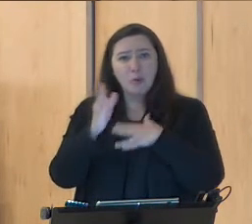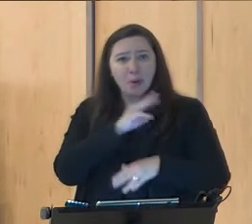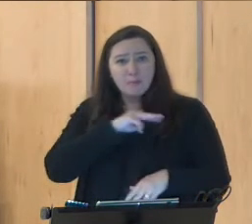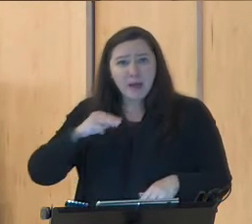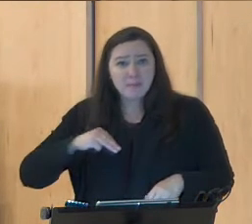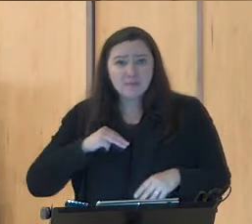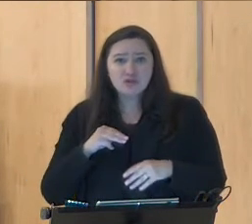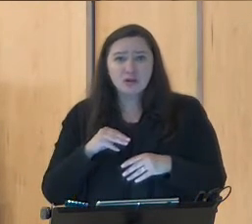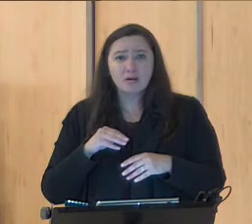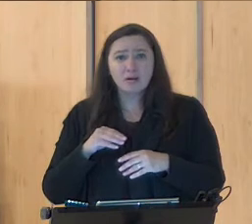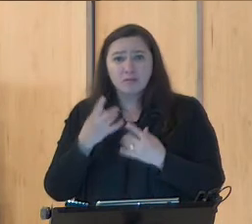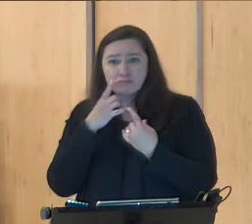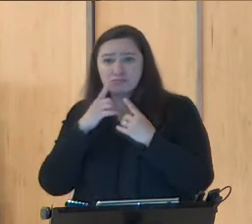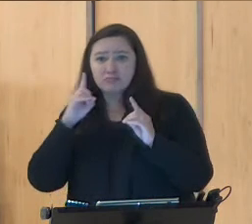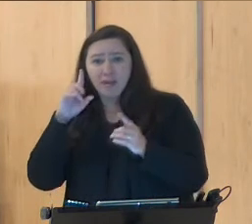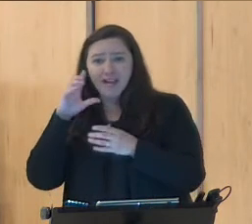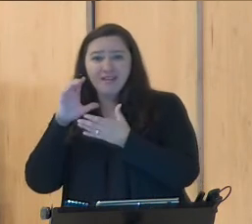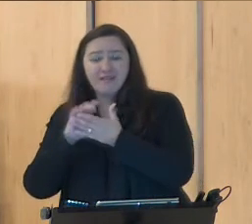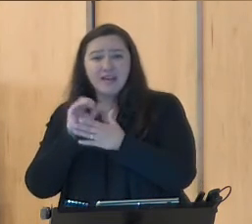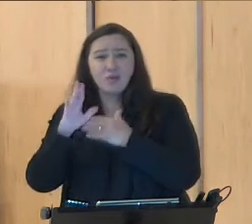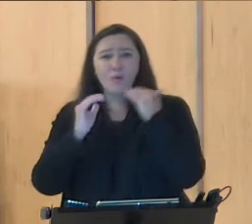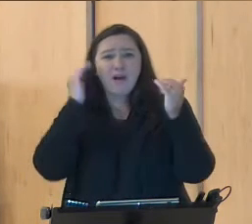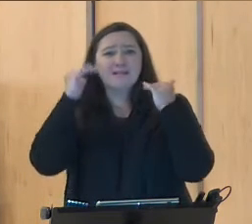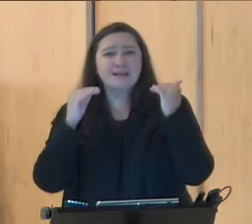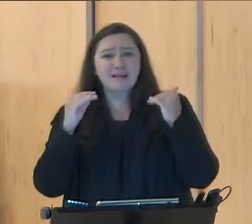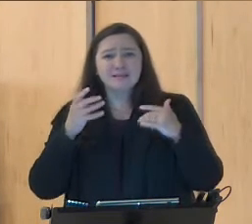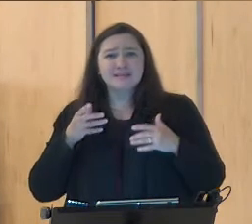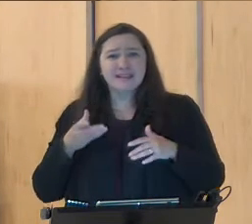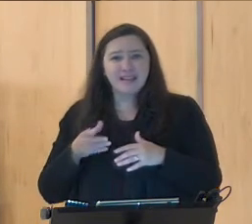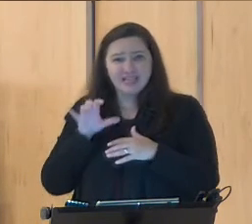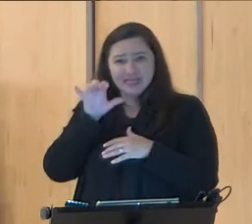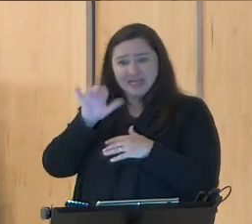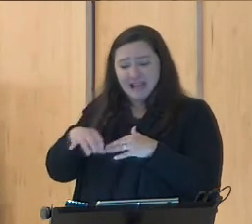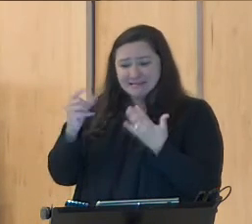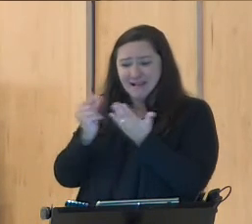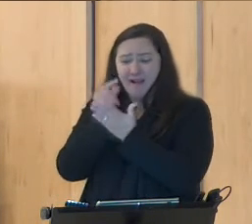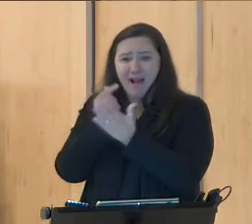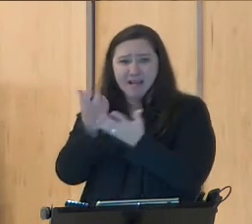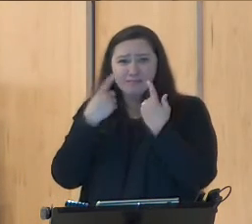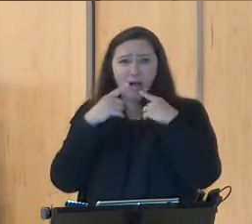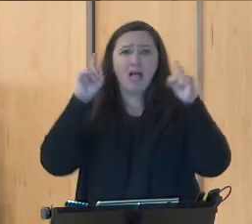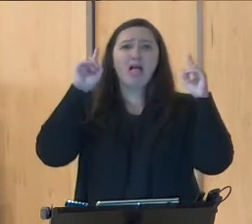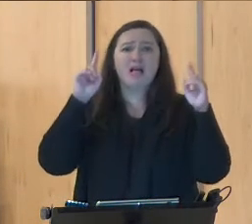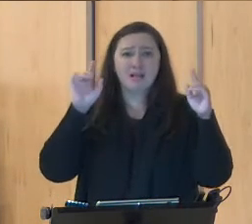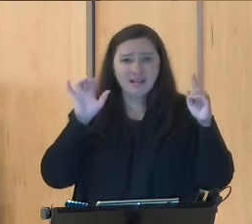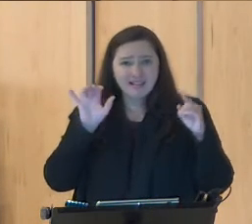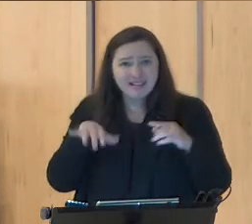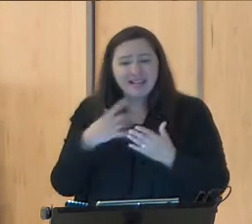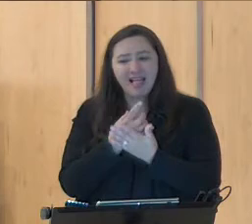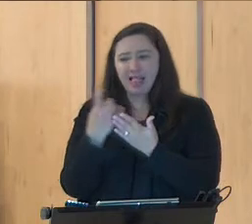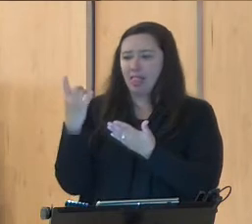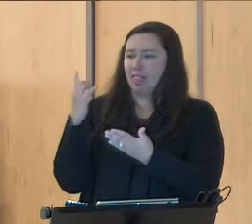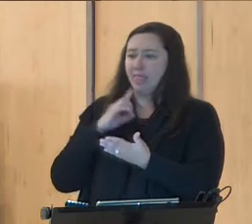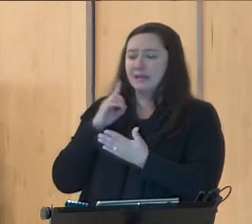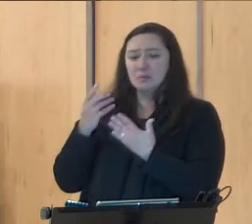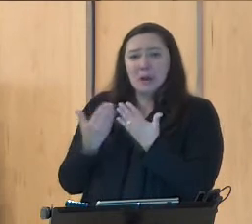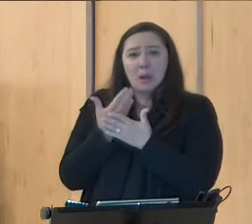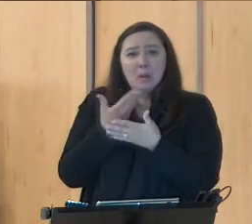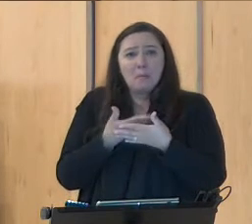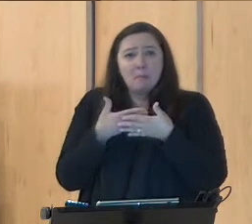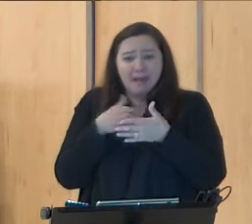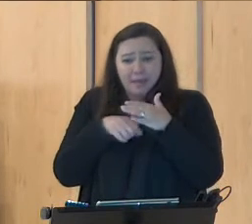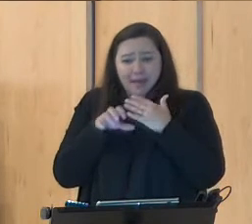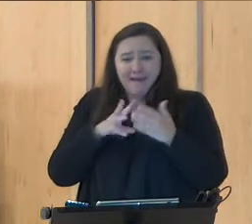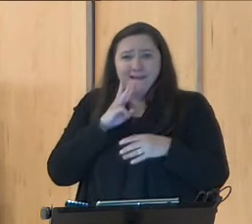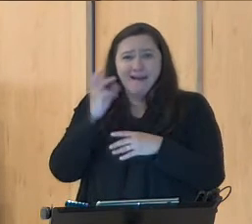confirmation or by profession of faith. Those are gospel victories. Last week, another baby was baptized.